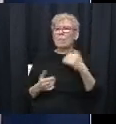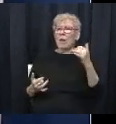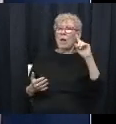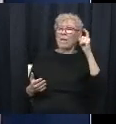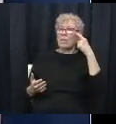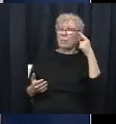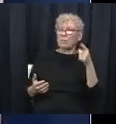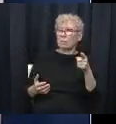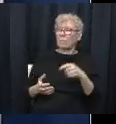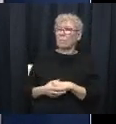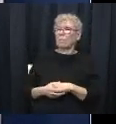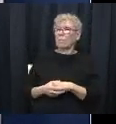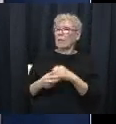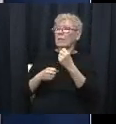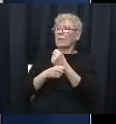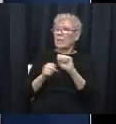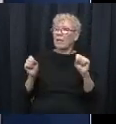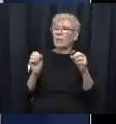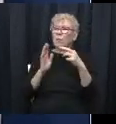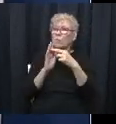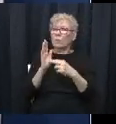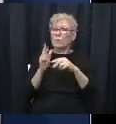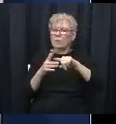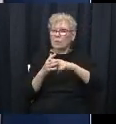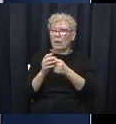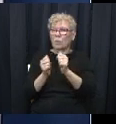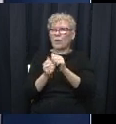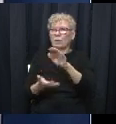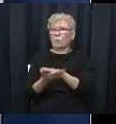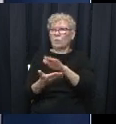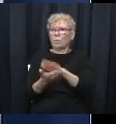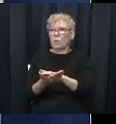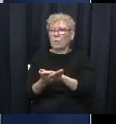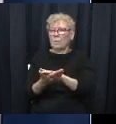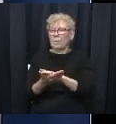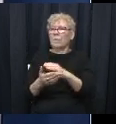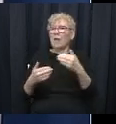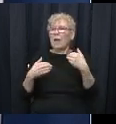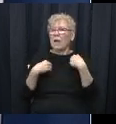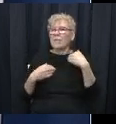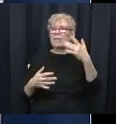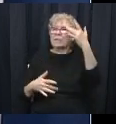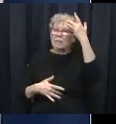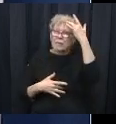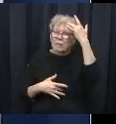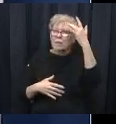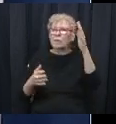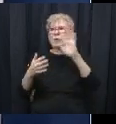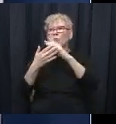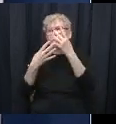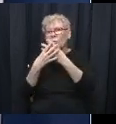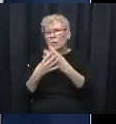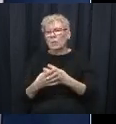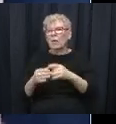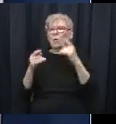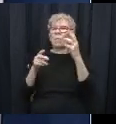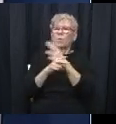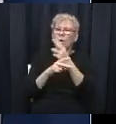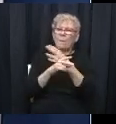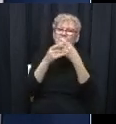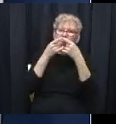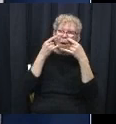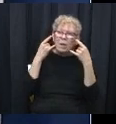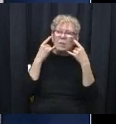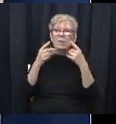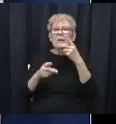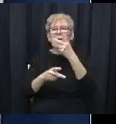with symptom screening, mask wearing, distancing where possible, cohort isolation. And what that means is, in nearly all